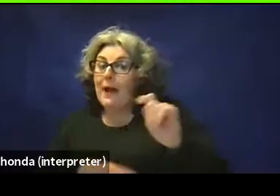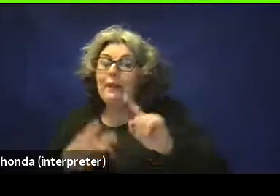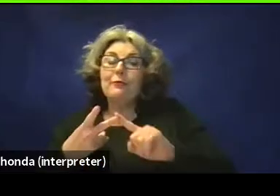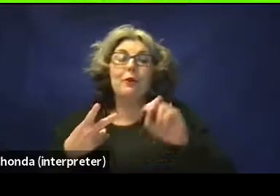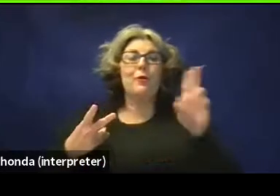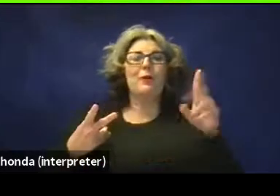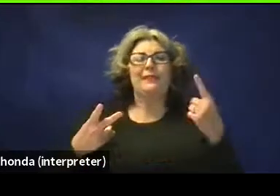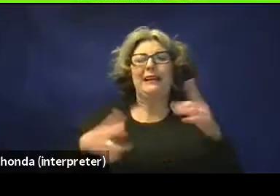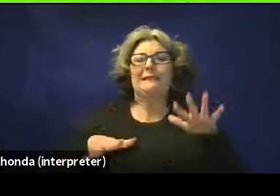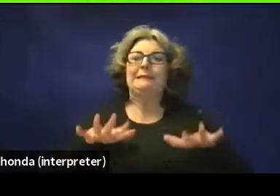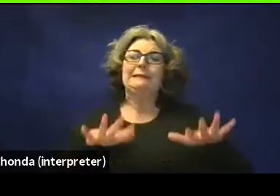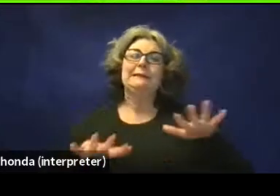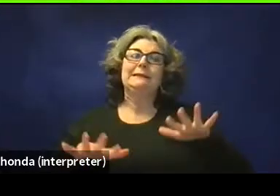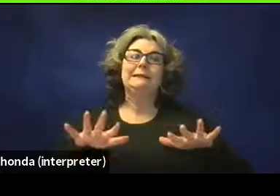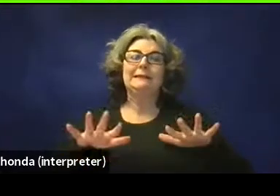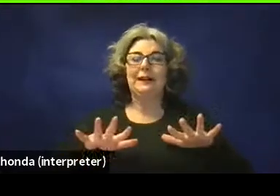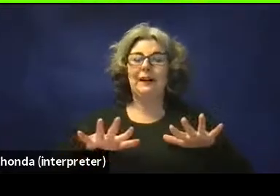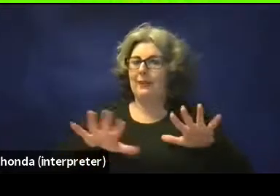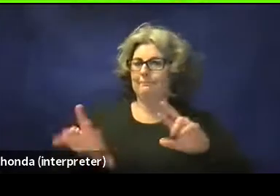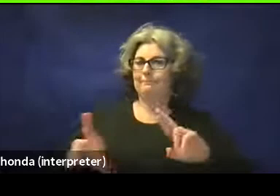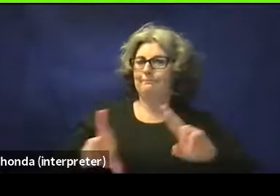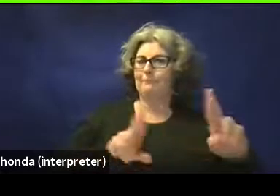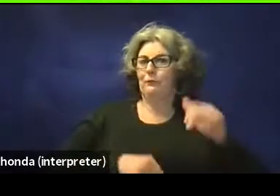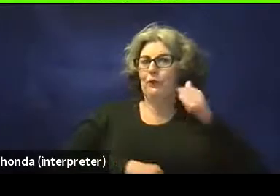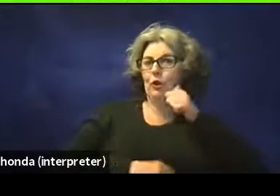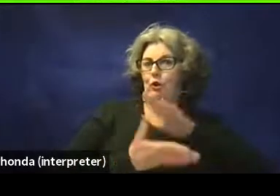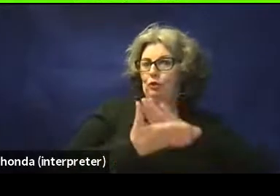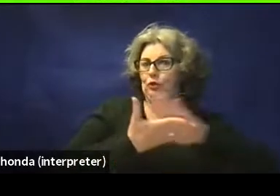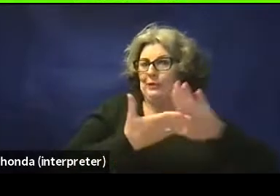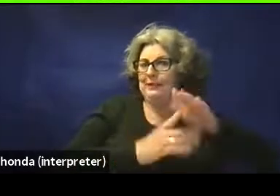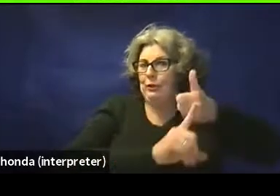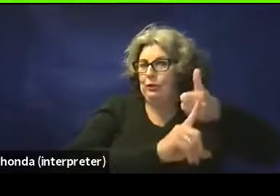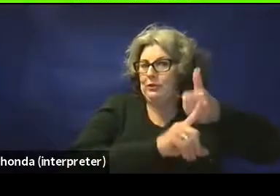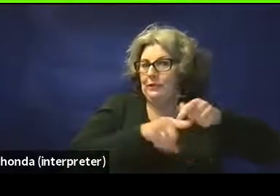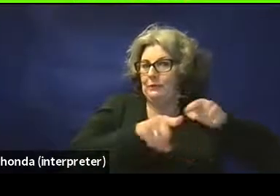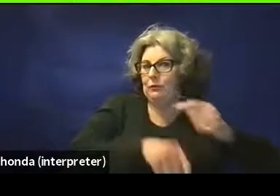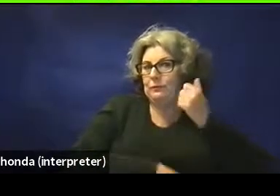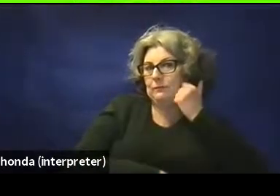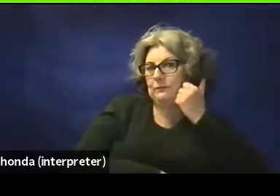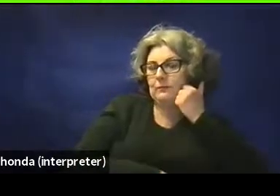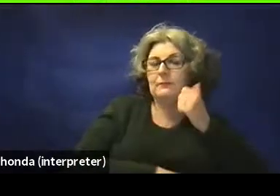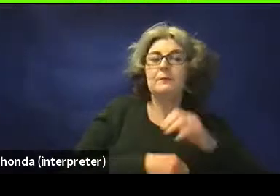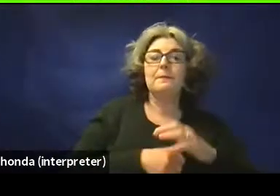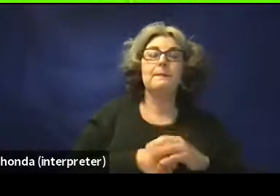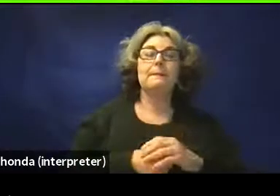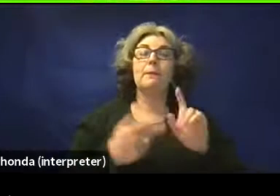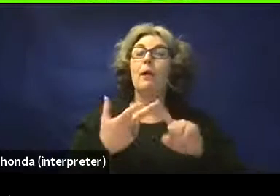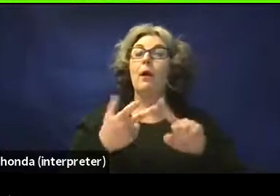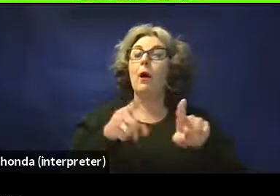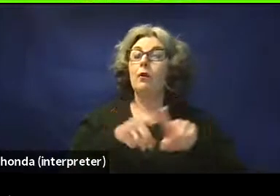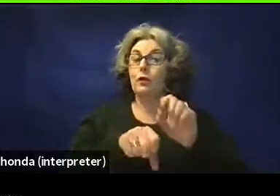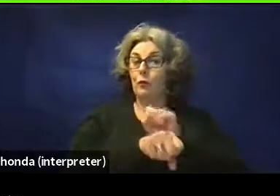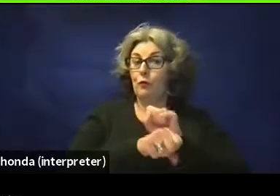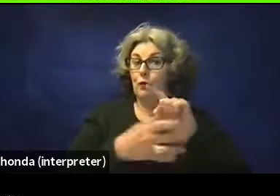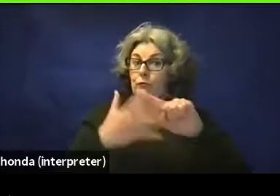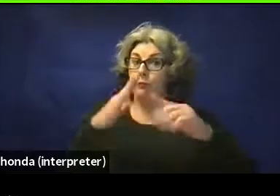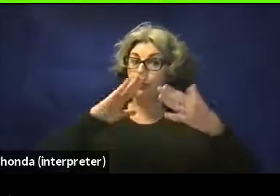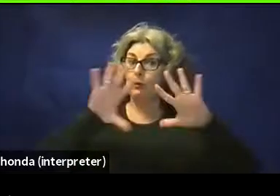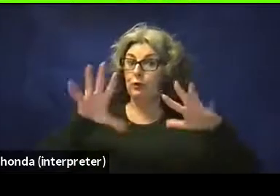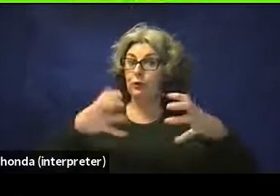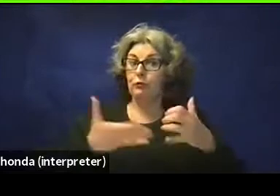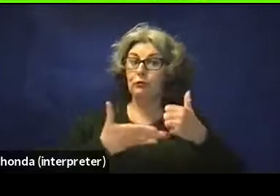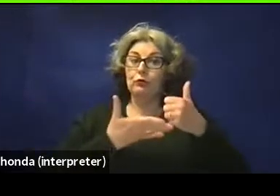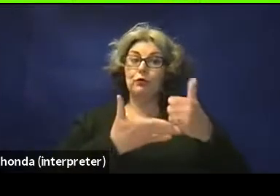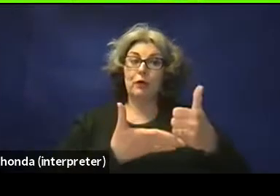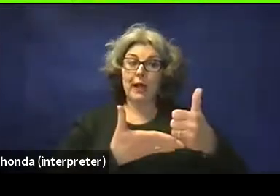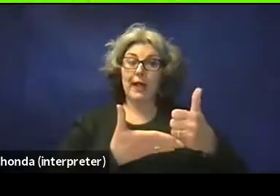just not equipped for her to clean herself properly. We also have worked with community groups to help